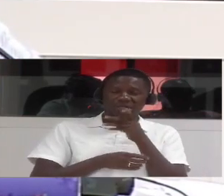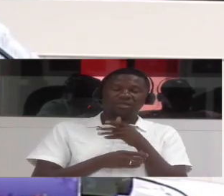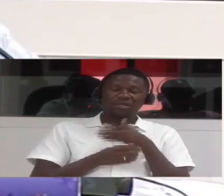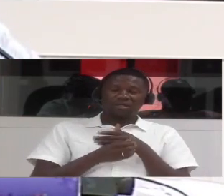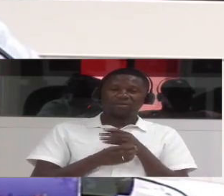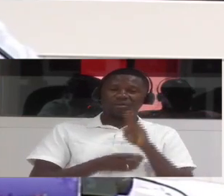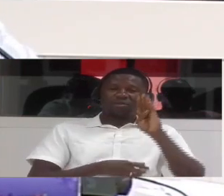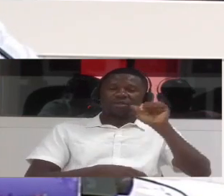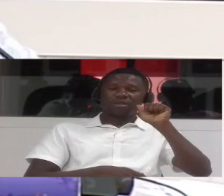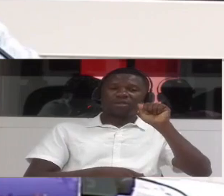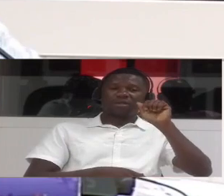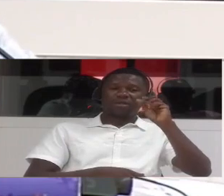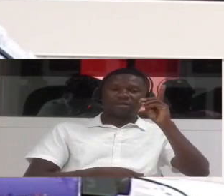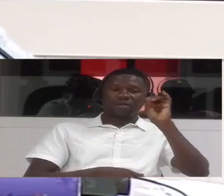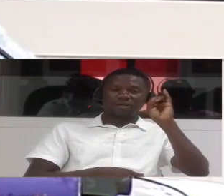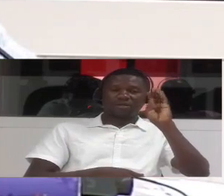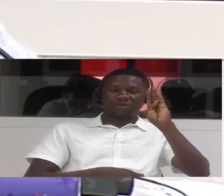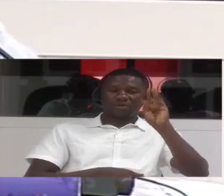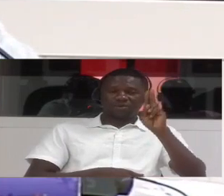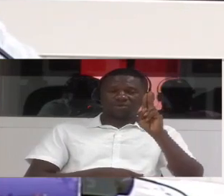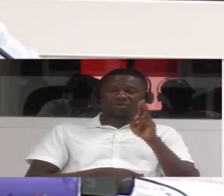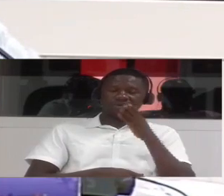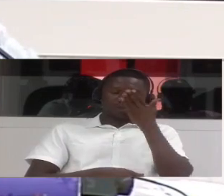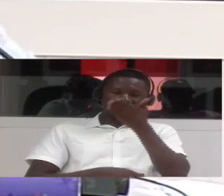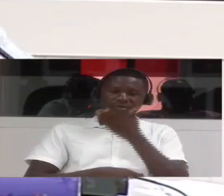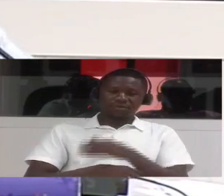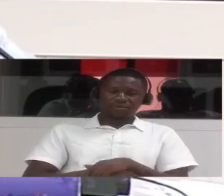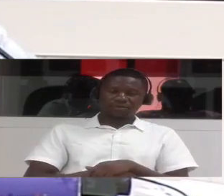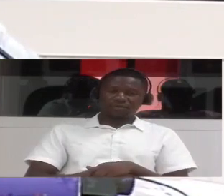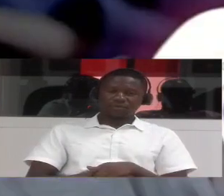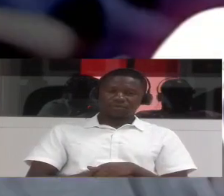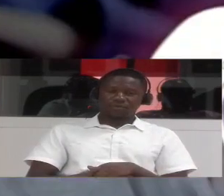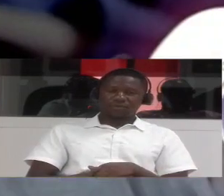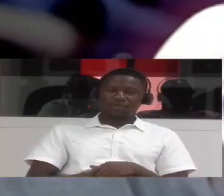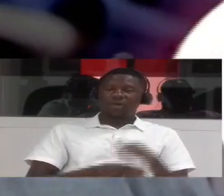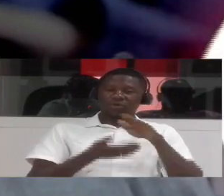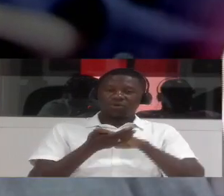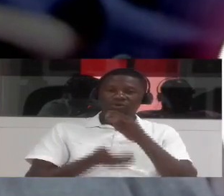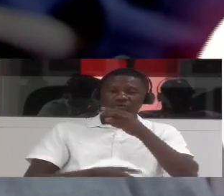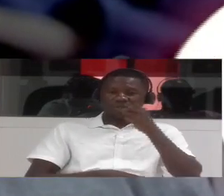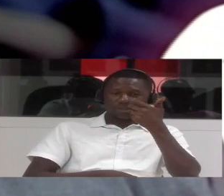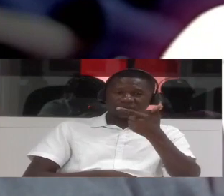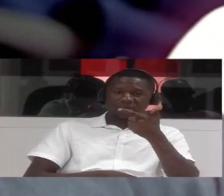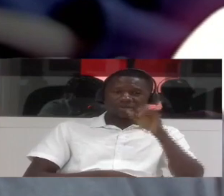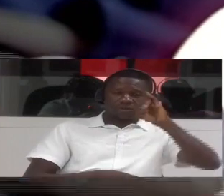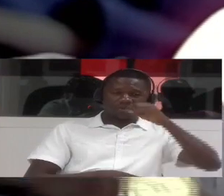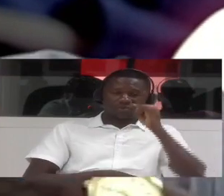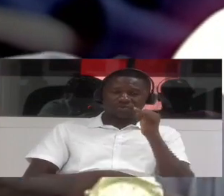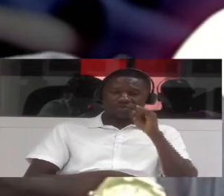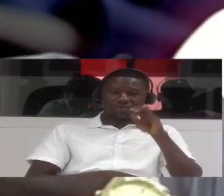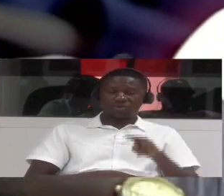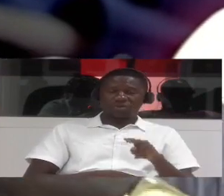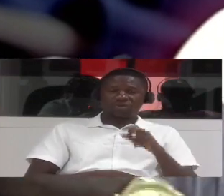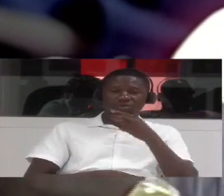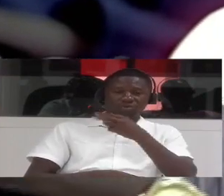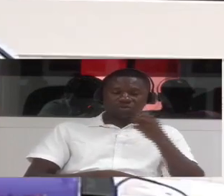In Badibu, yeah, in Badibu. And on 27 June 2001,